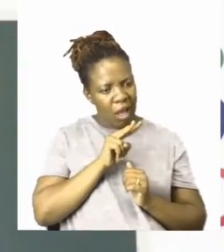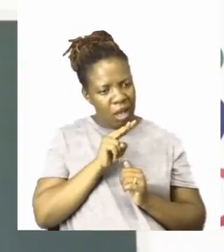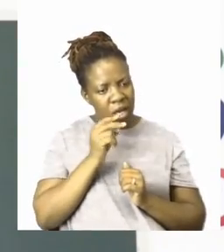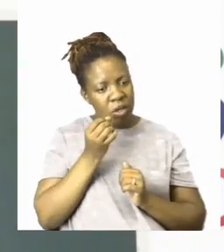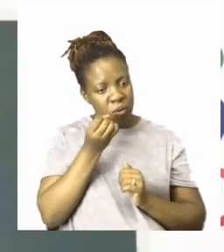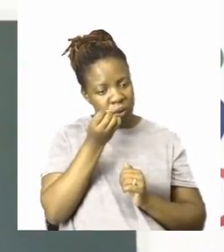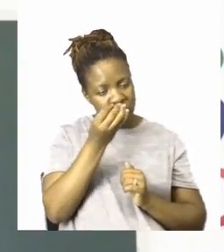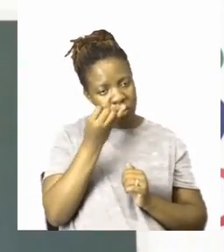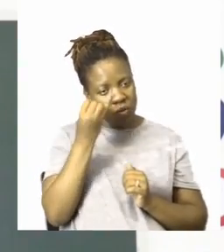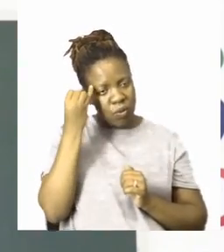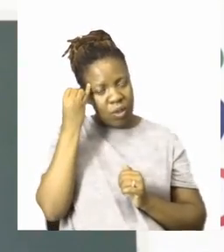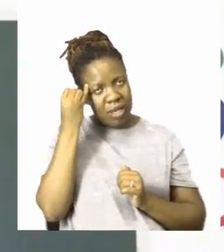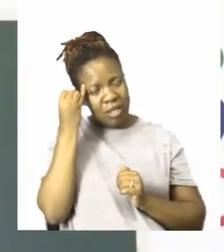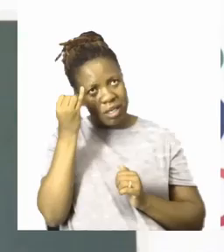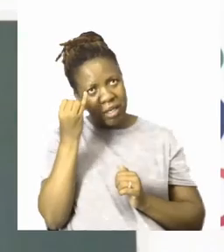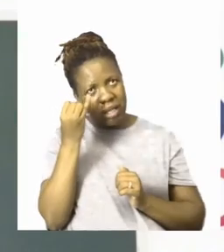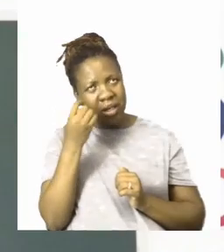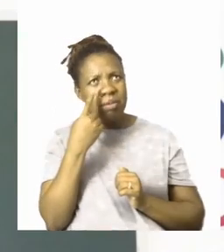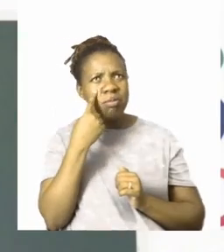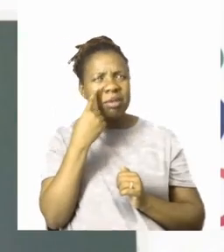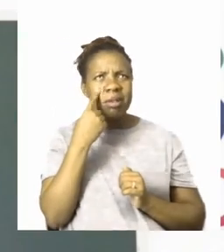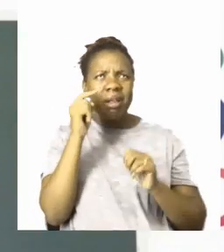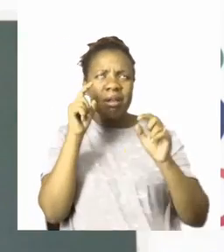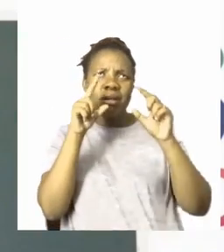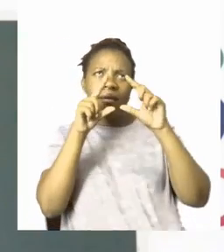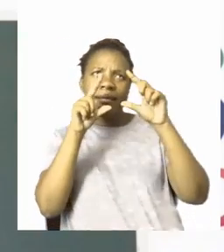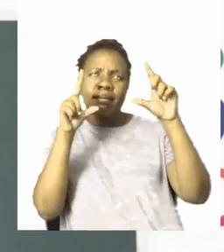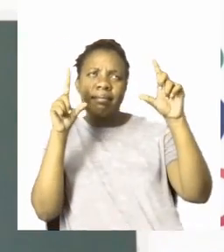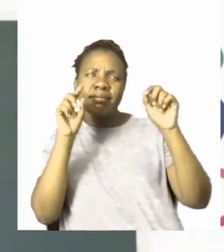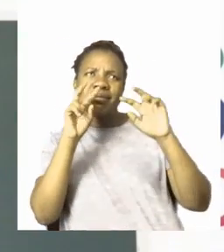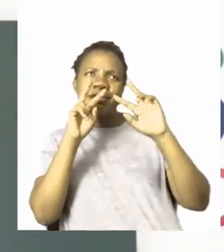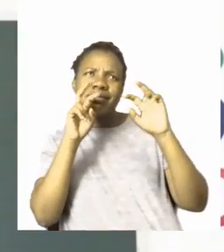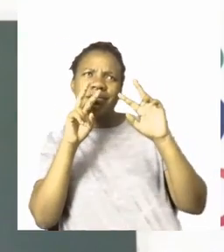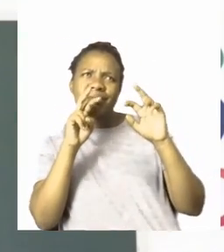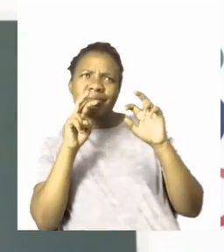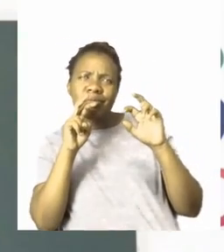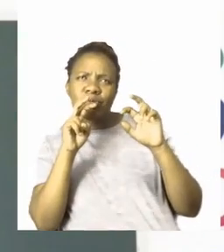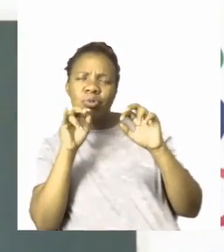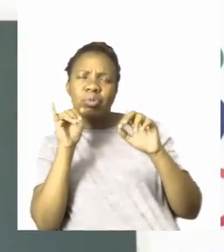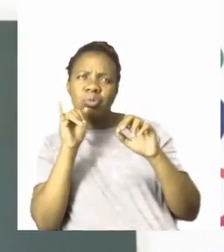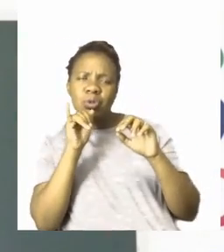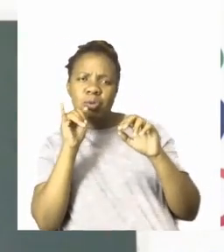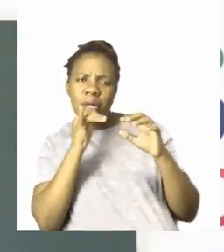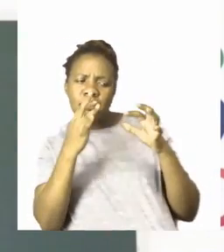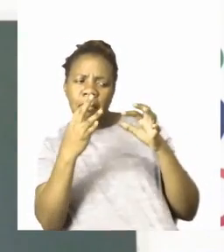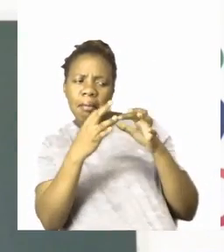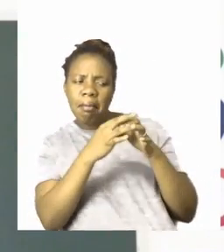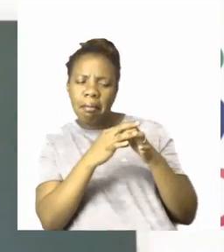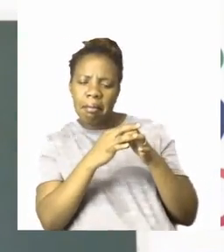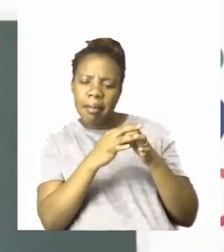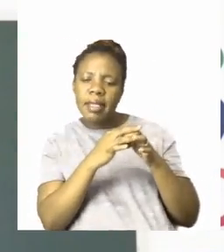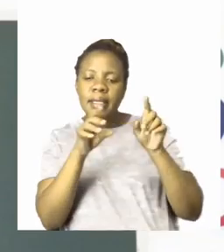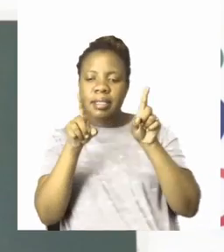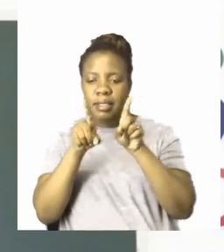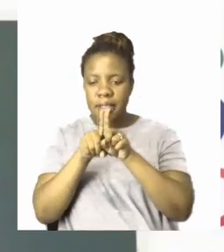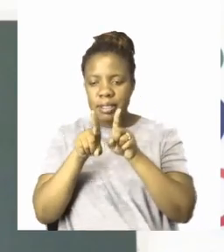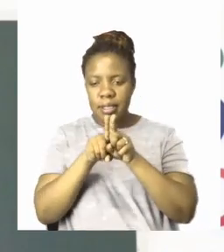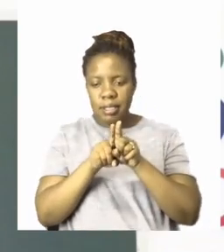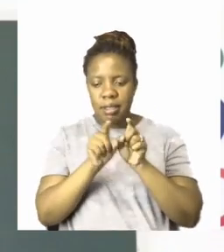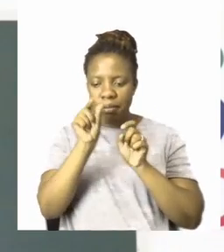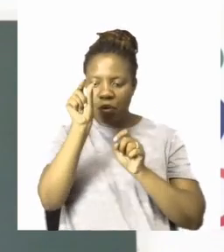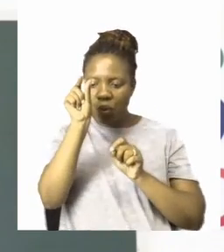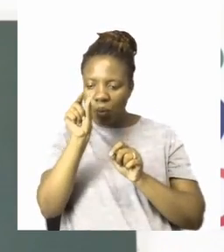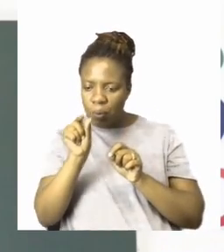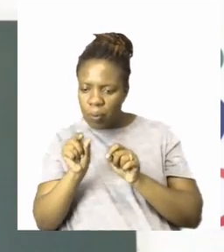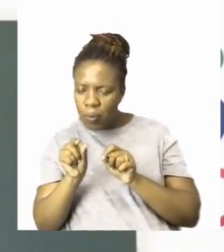the words on top as a guide and remember to cross out all the words after you have filled them